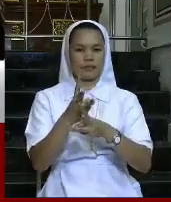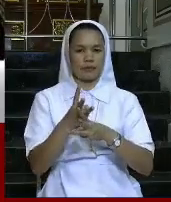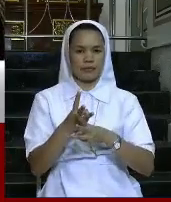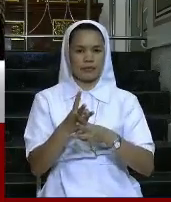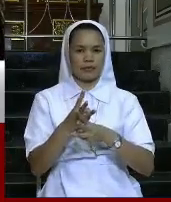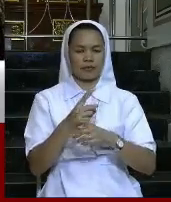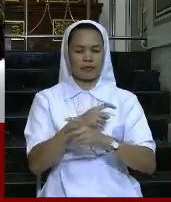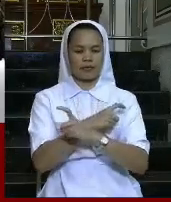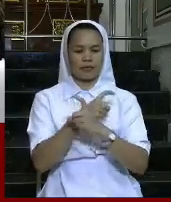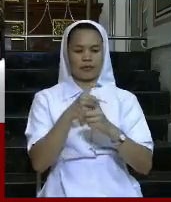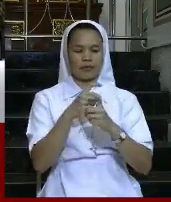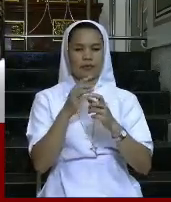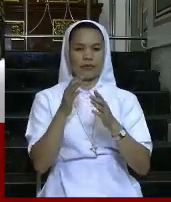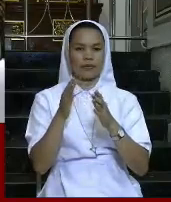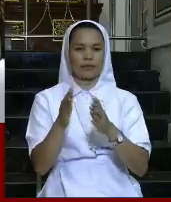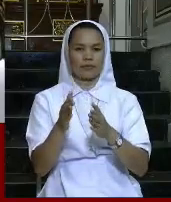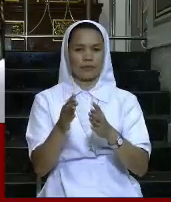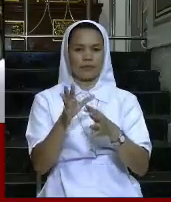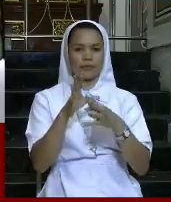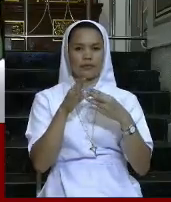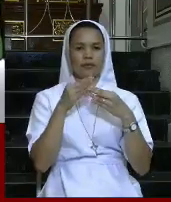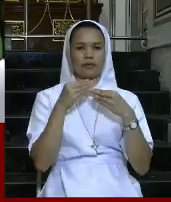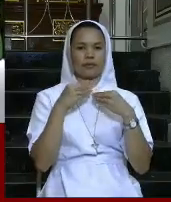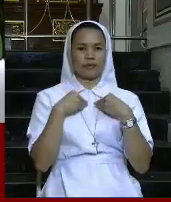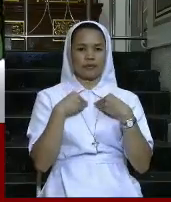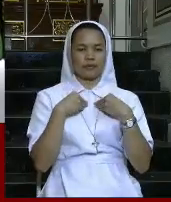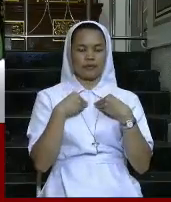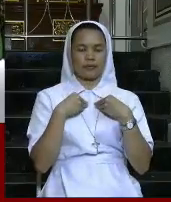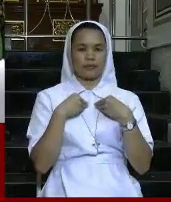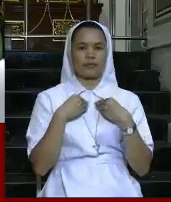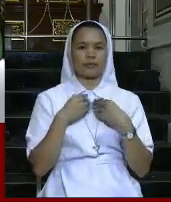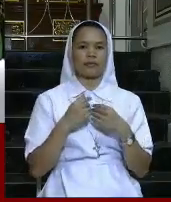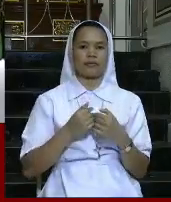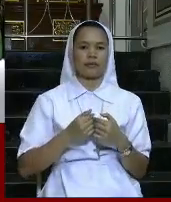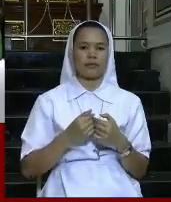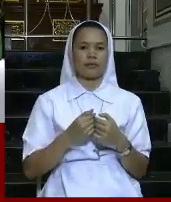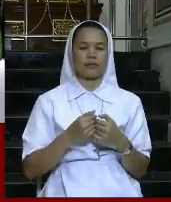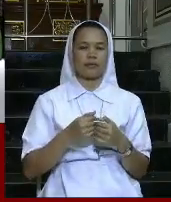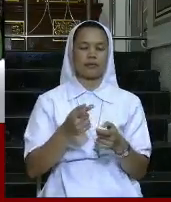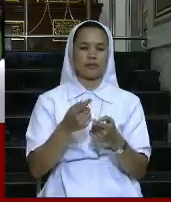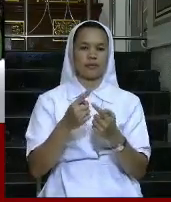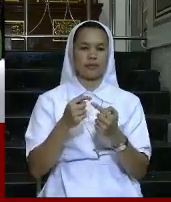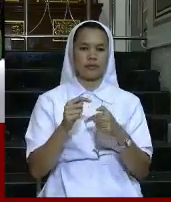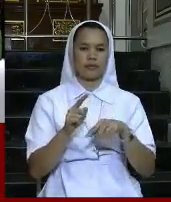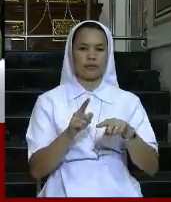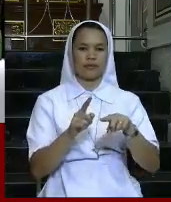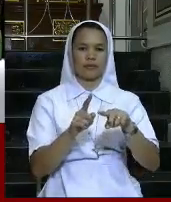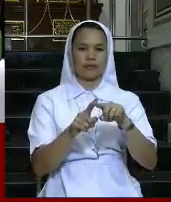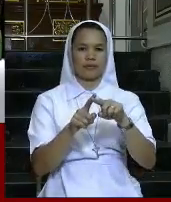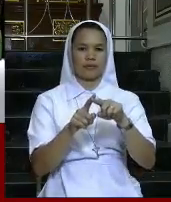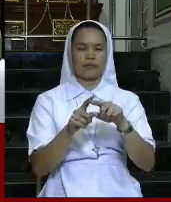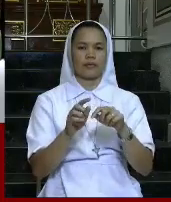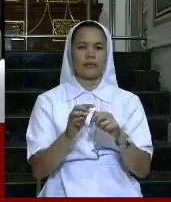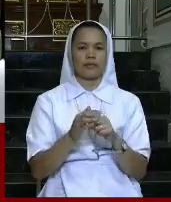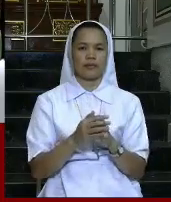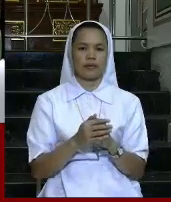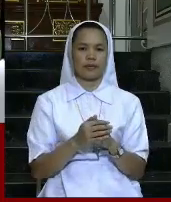for sinners, and accepted unjust condemnation to save the